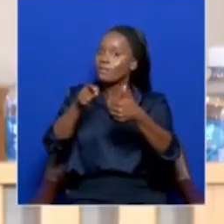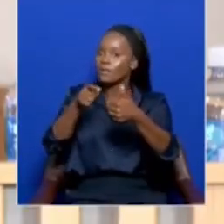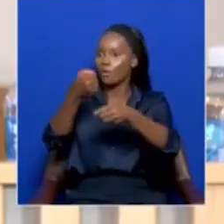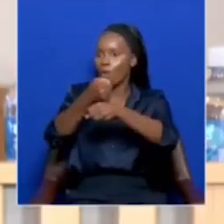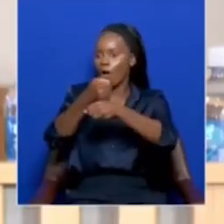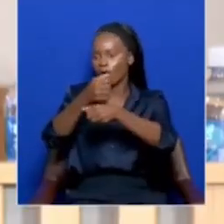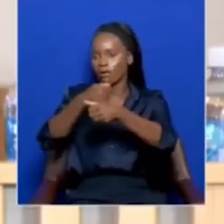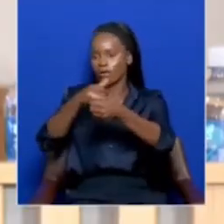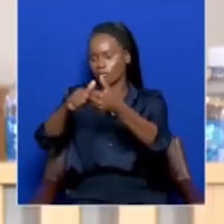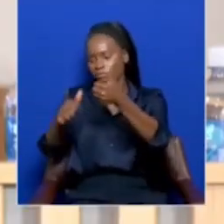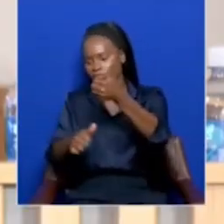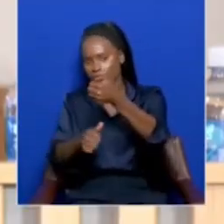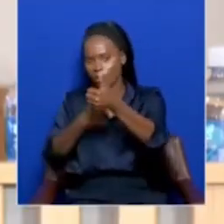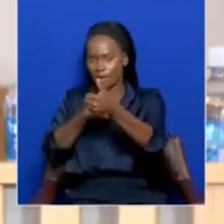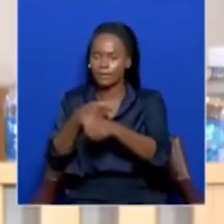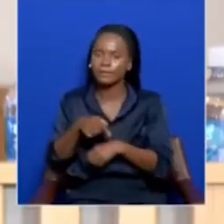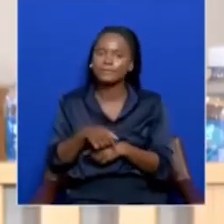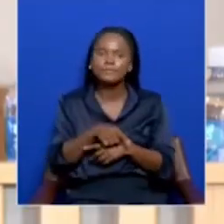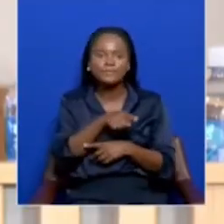various names